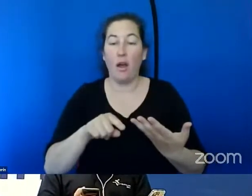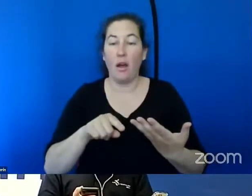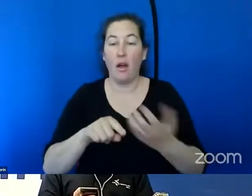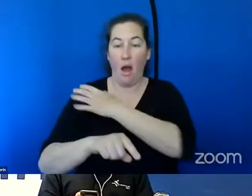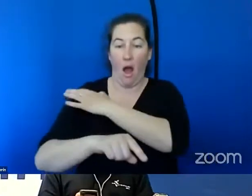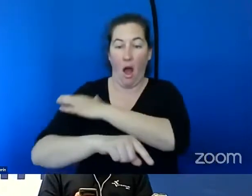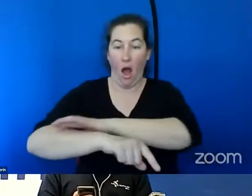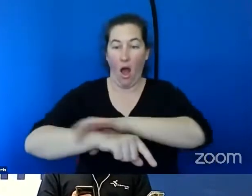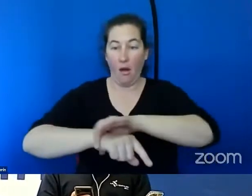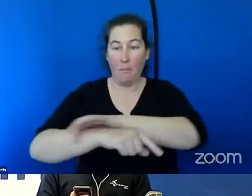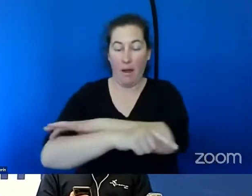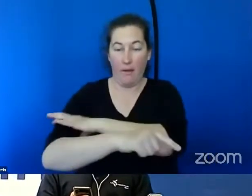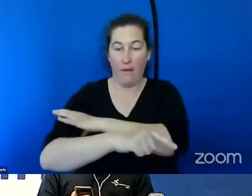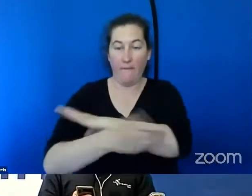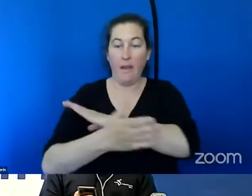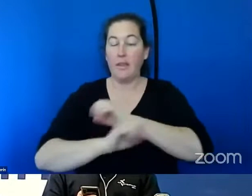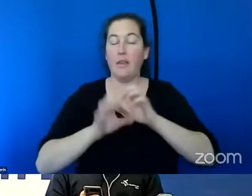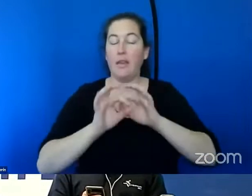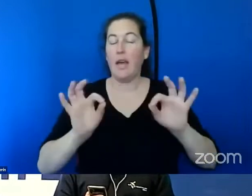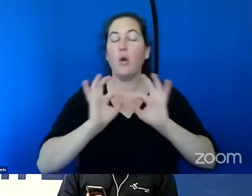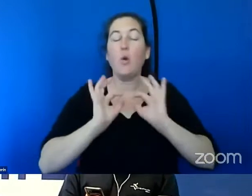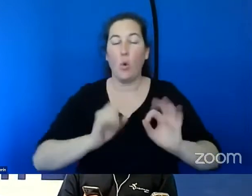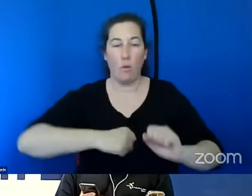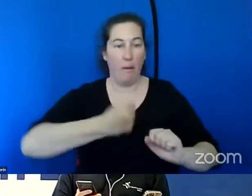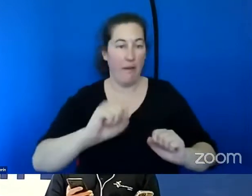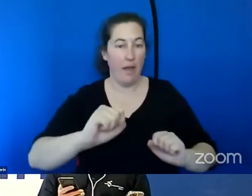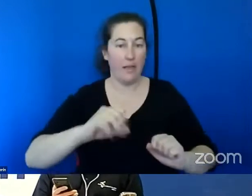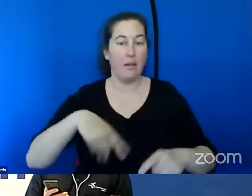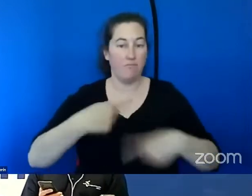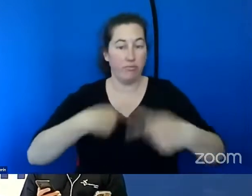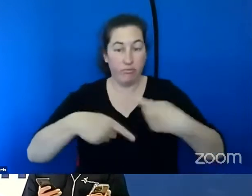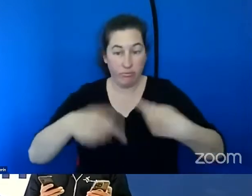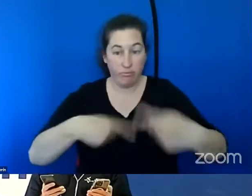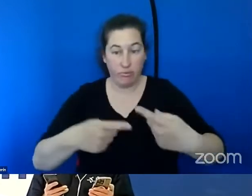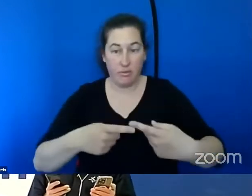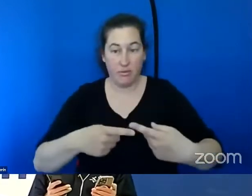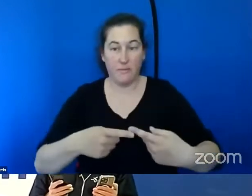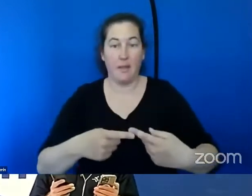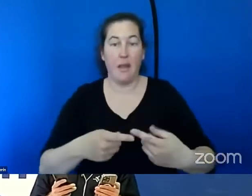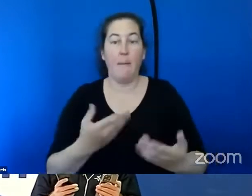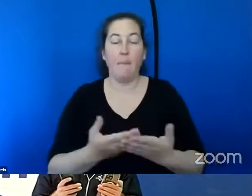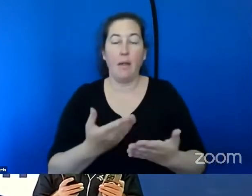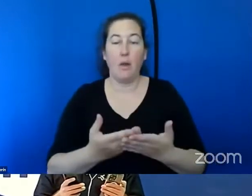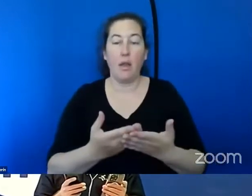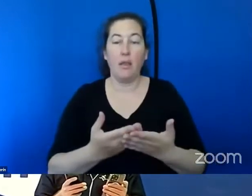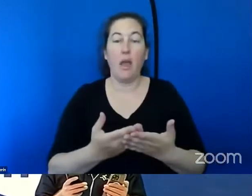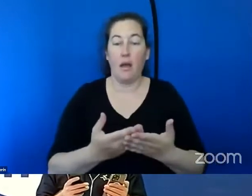him in 2022 in CYBATHLON Challenge now.